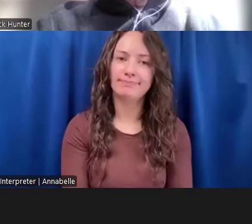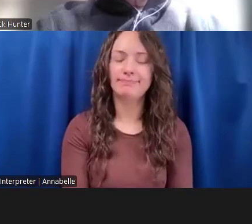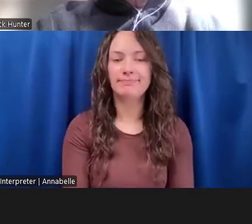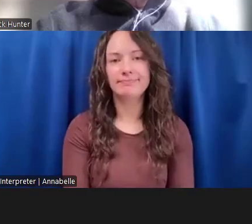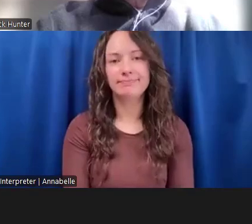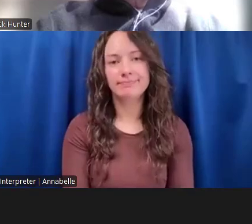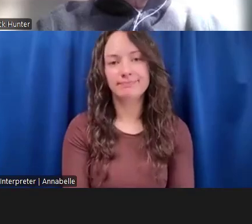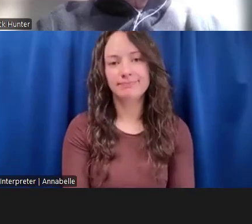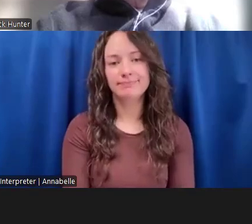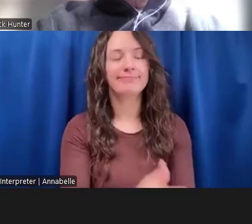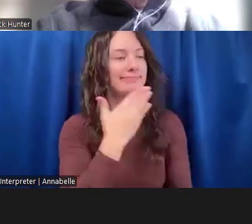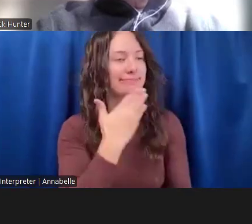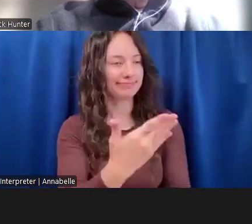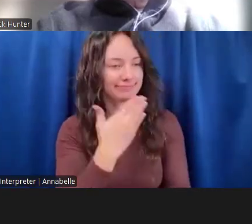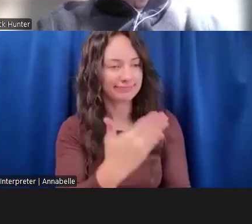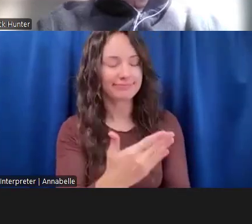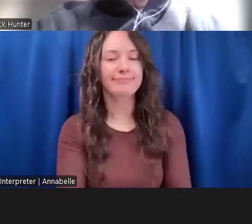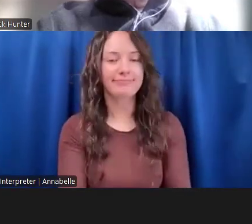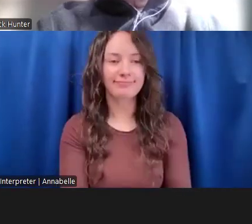Thank you.